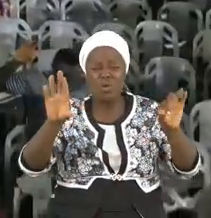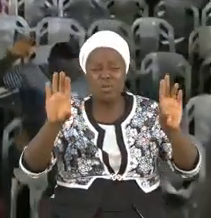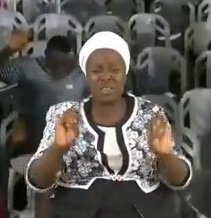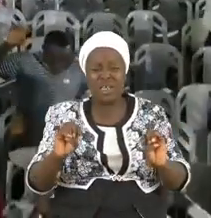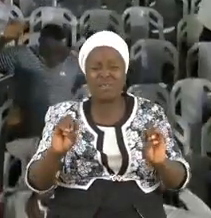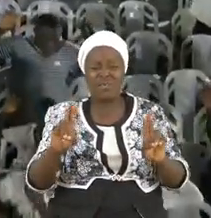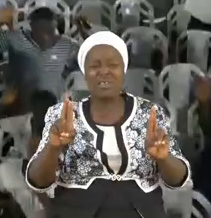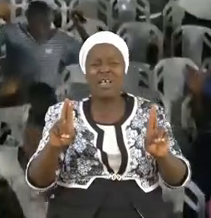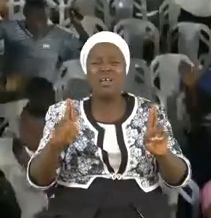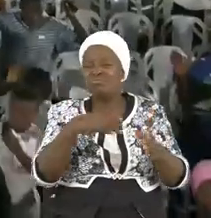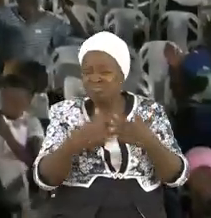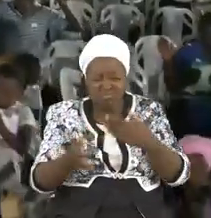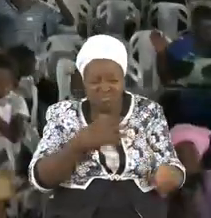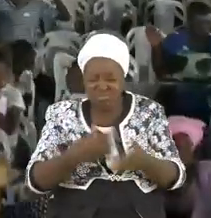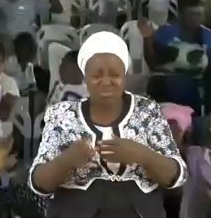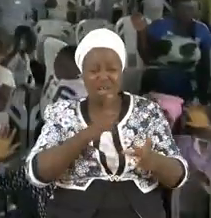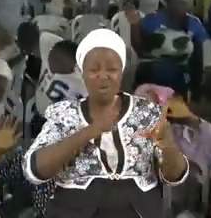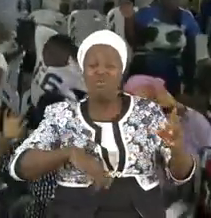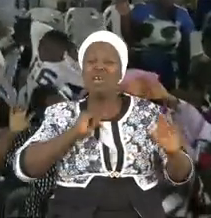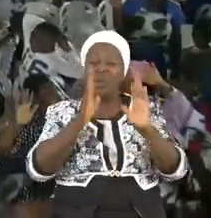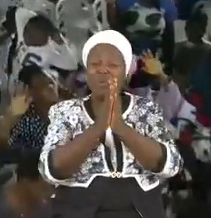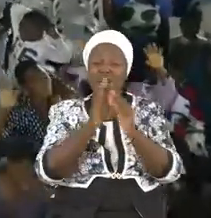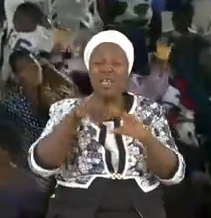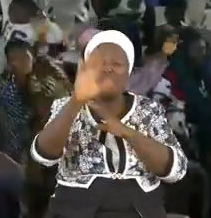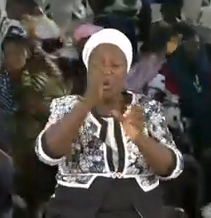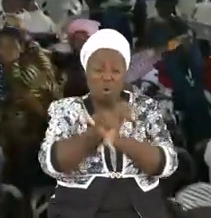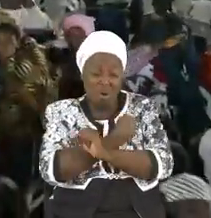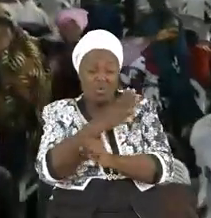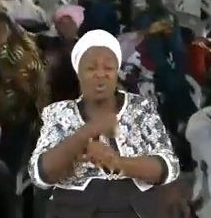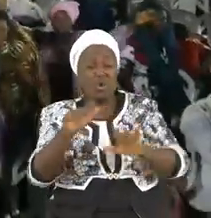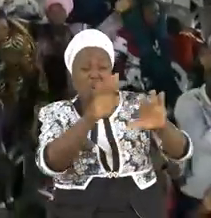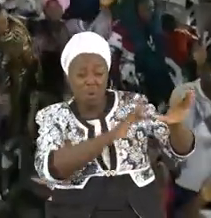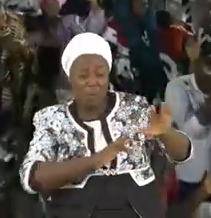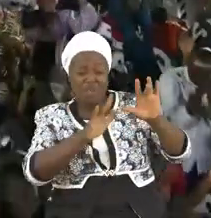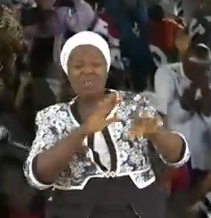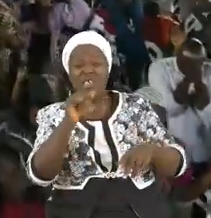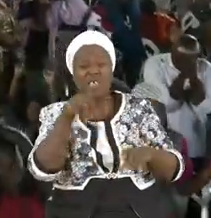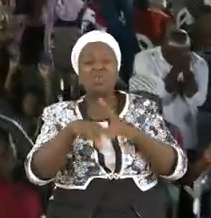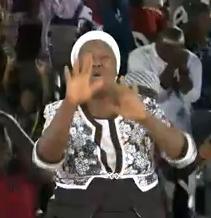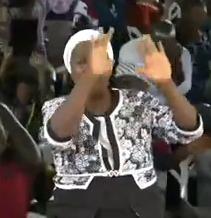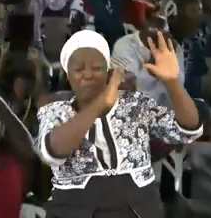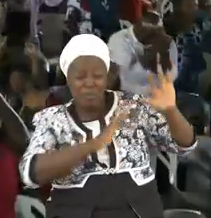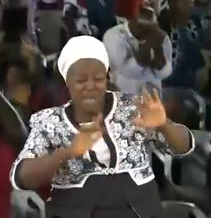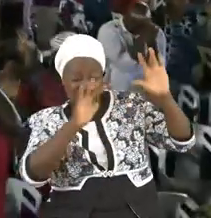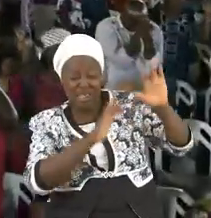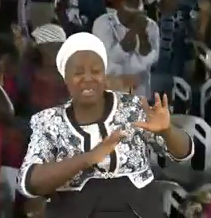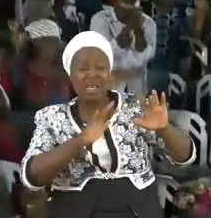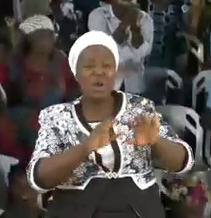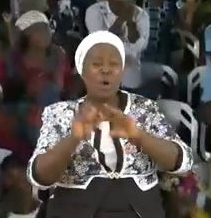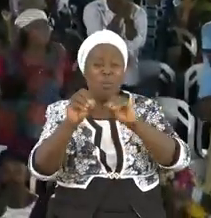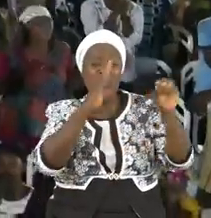pray in your love, in your compassion, in your mercy, lay your hand on them right